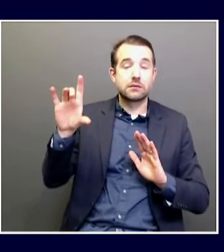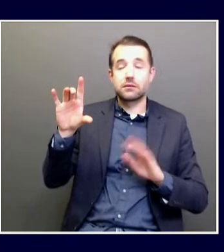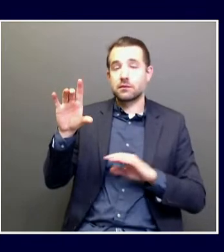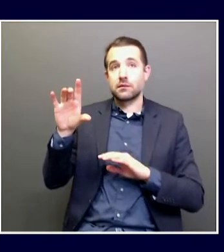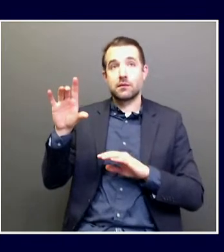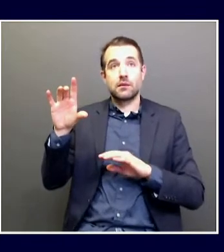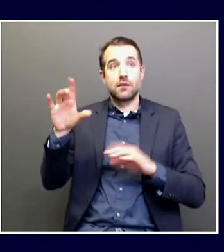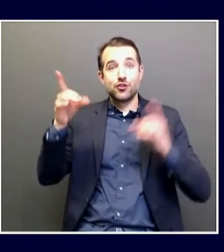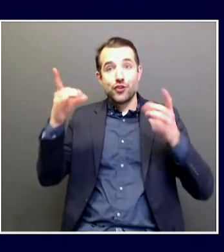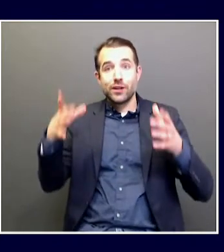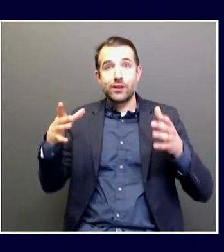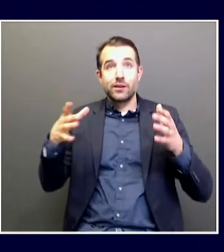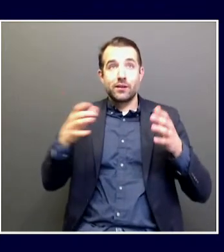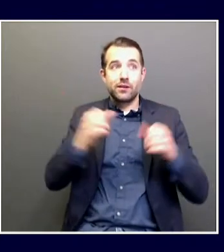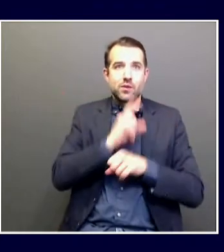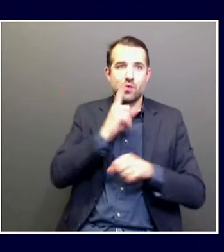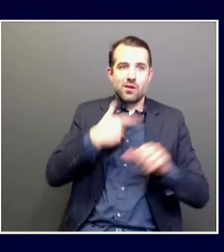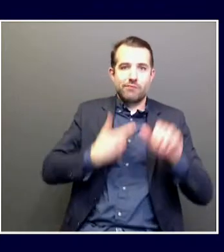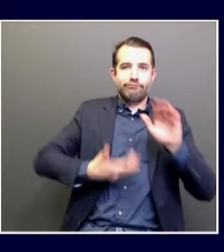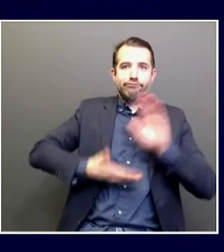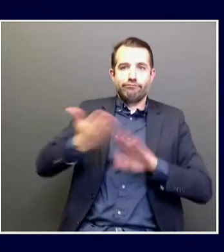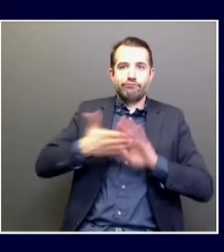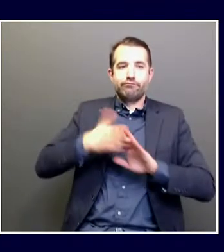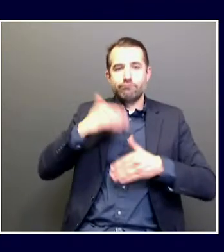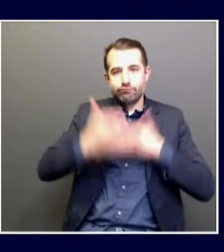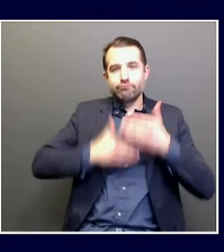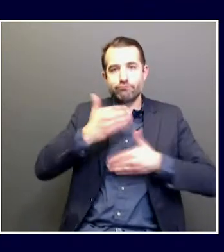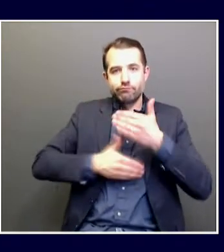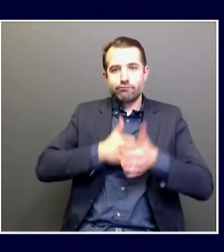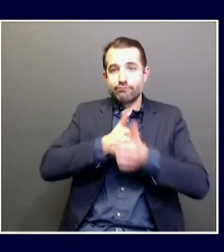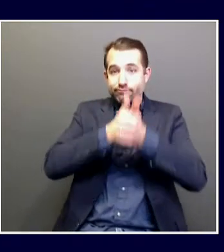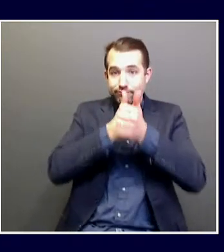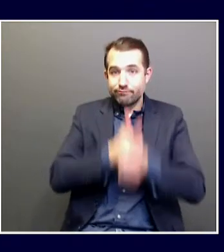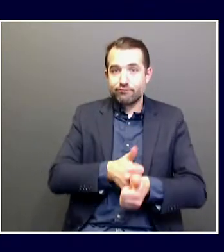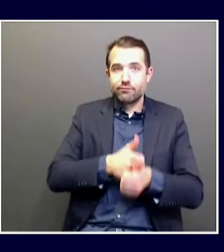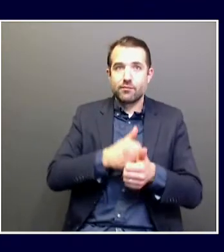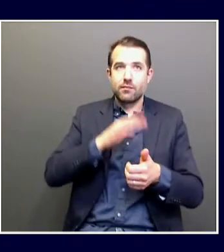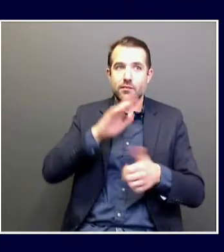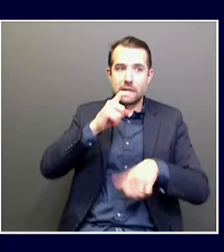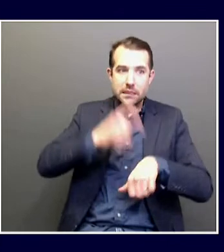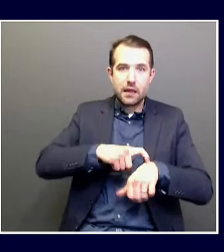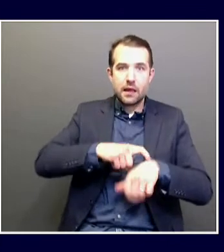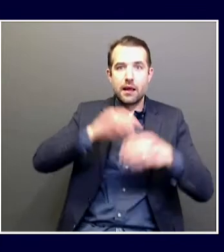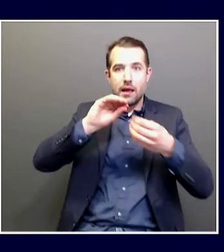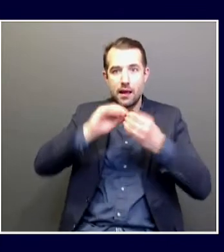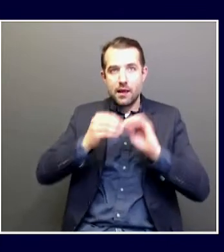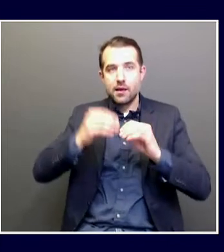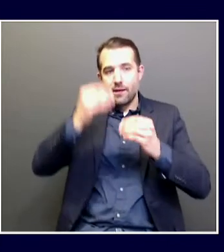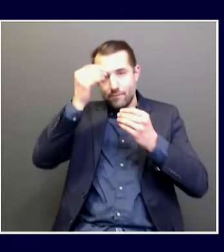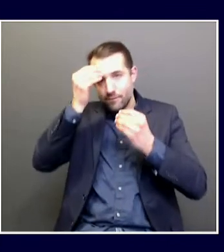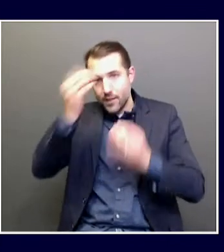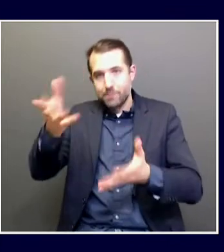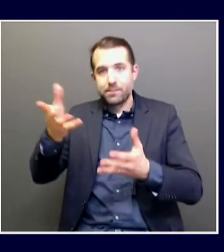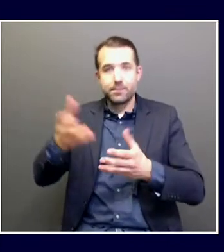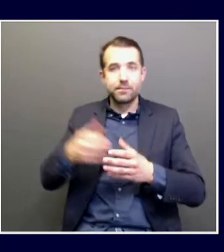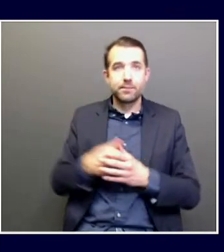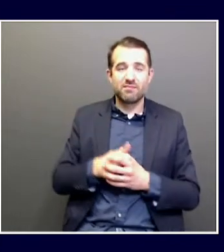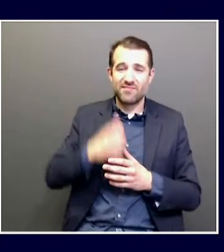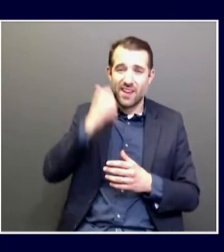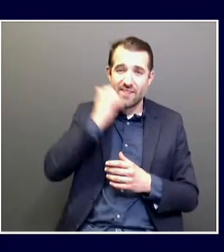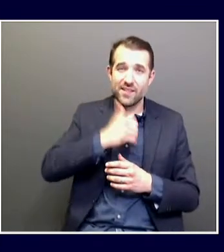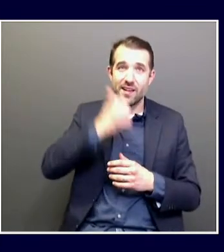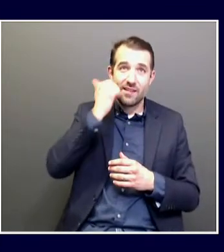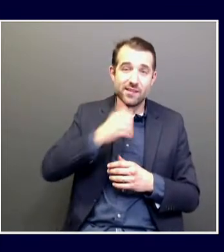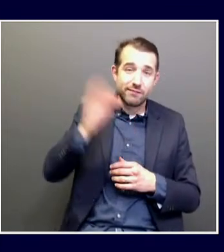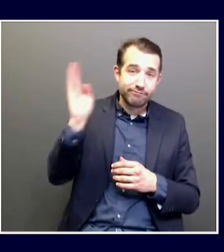our operational tempo reflects data that are, that people need. But the rapidly rising